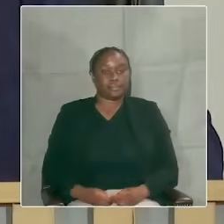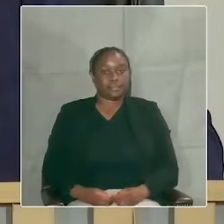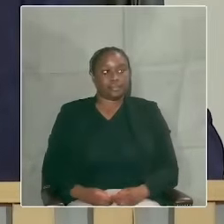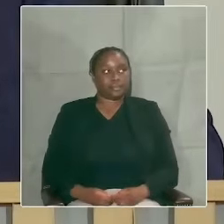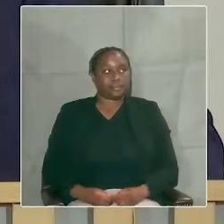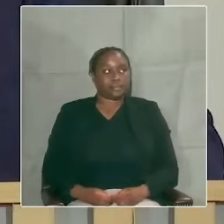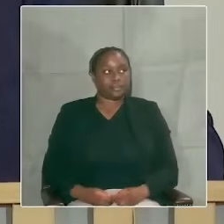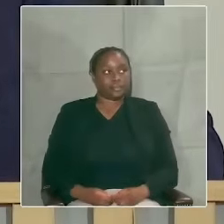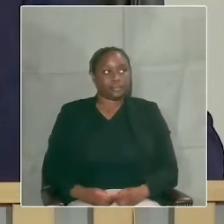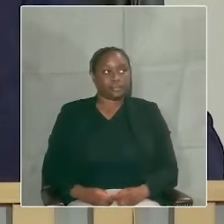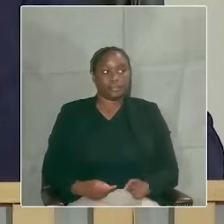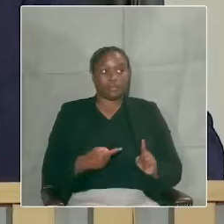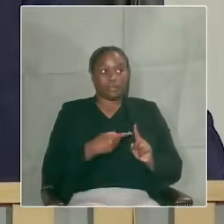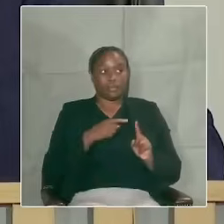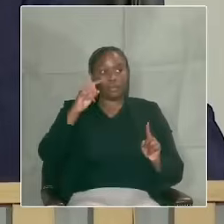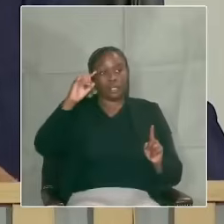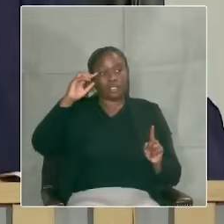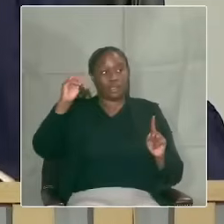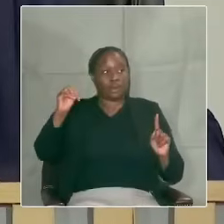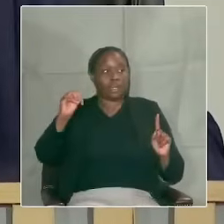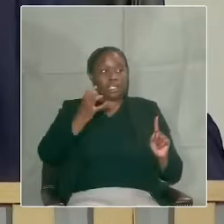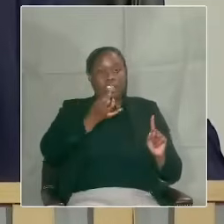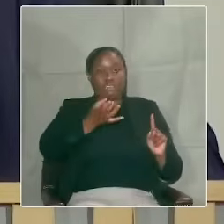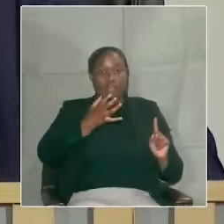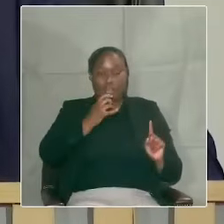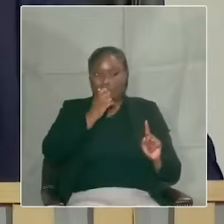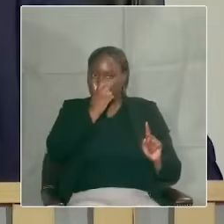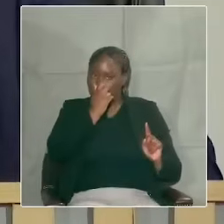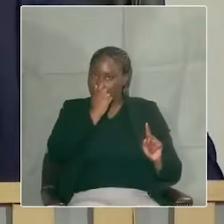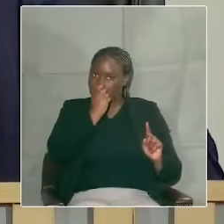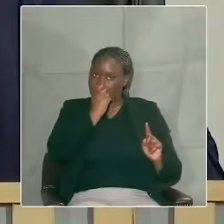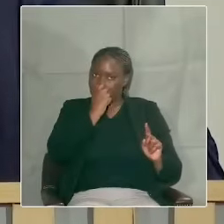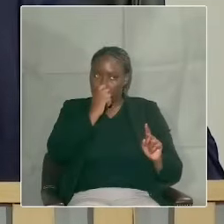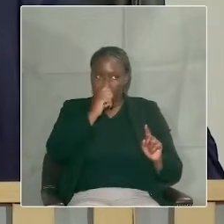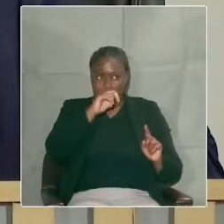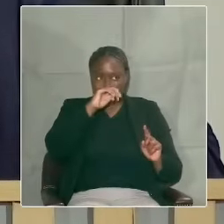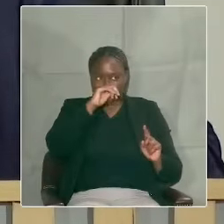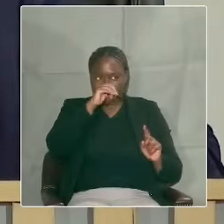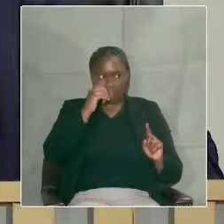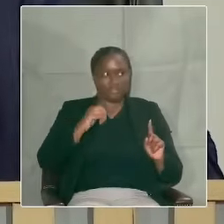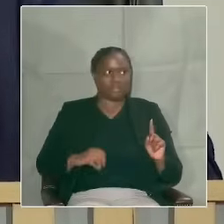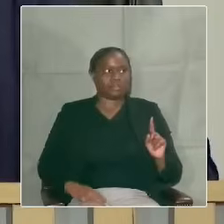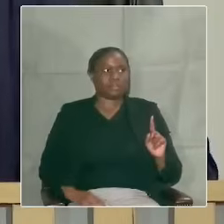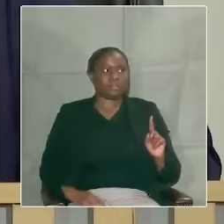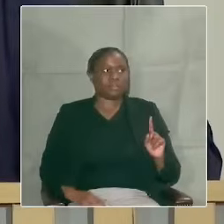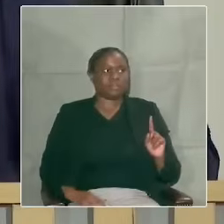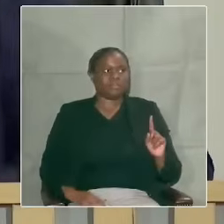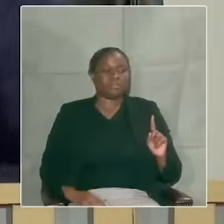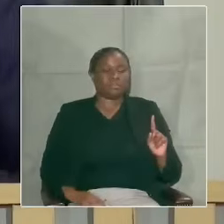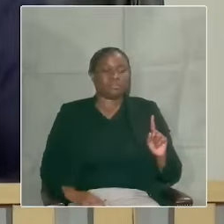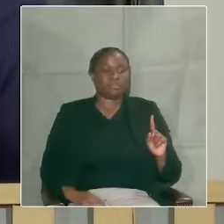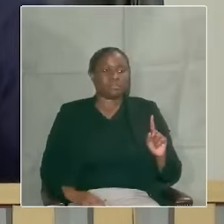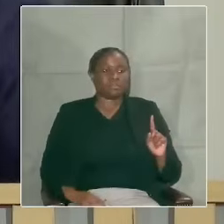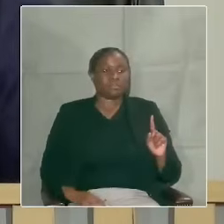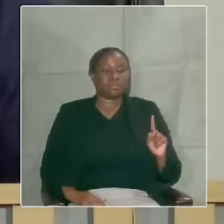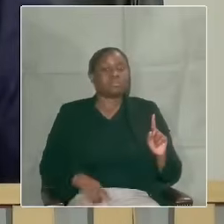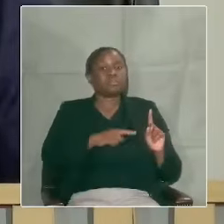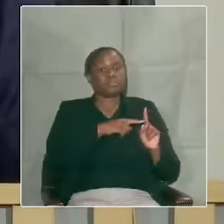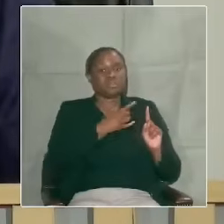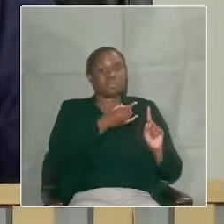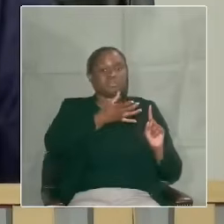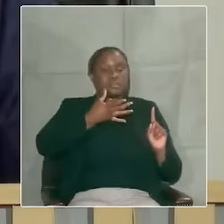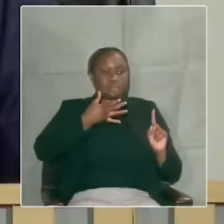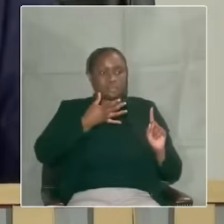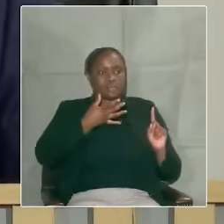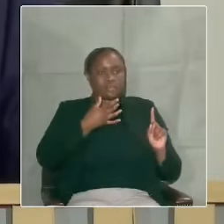Lieutenant General Mukhonazi also informed? Yeah, Lieutenant General Mukhonazi also informed me that he too had not